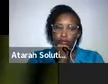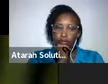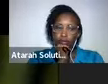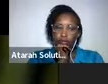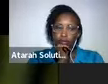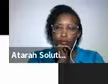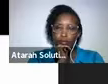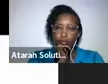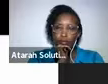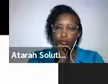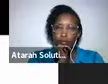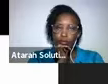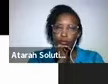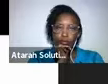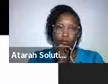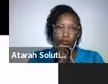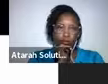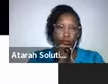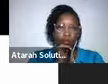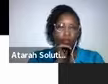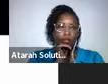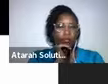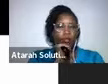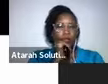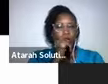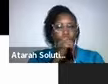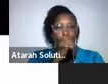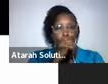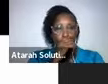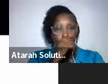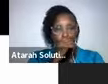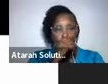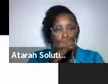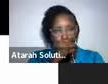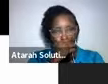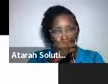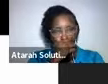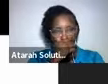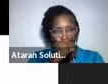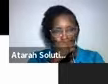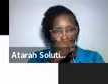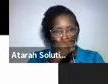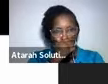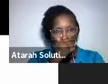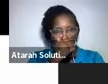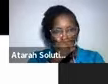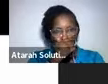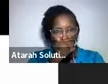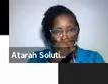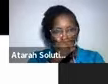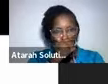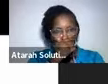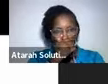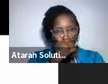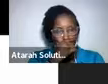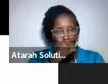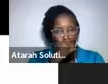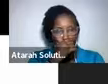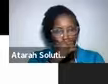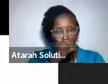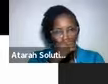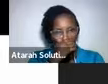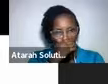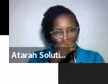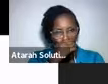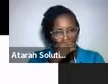walk you through that. Now, there are two things we believe in. So if you can see, our organization